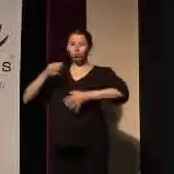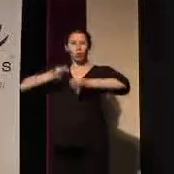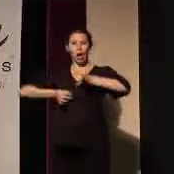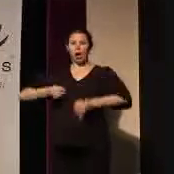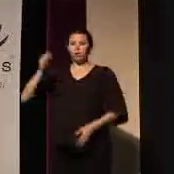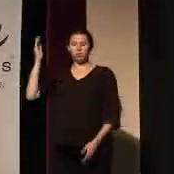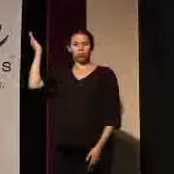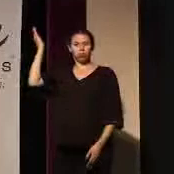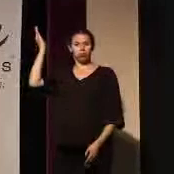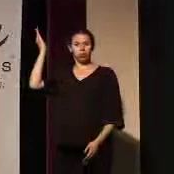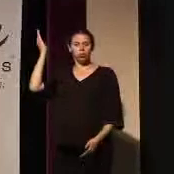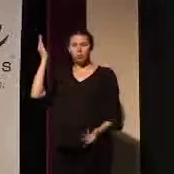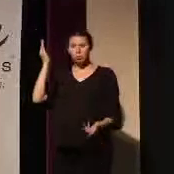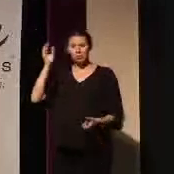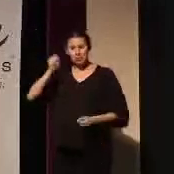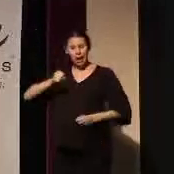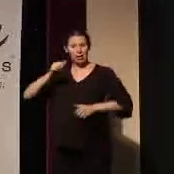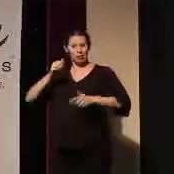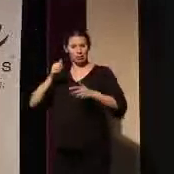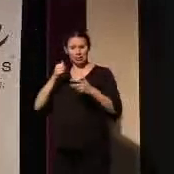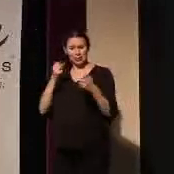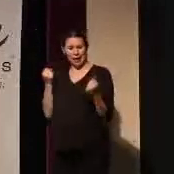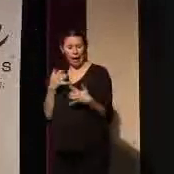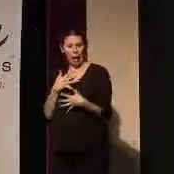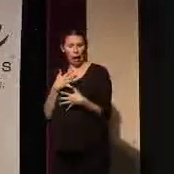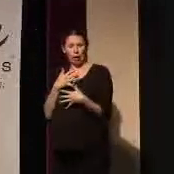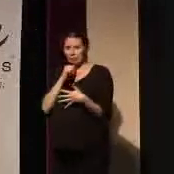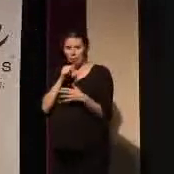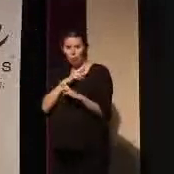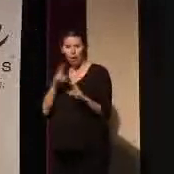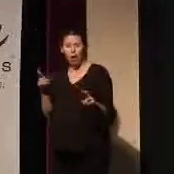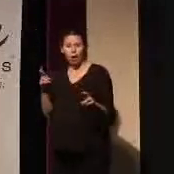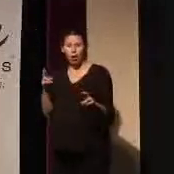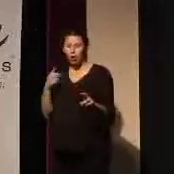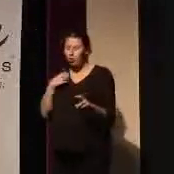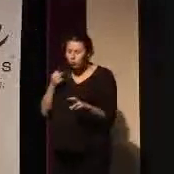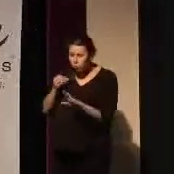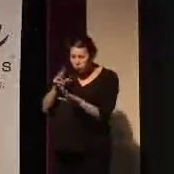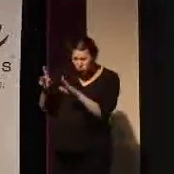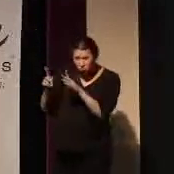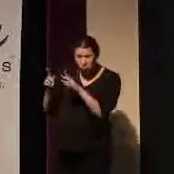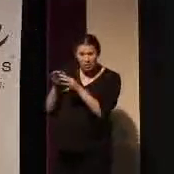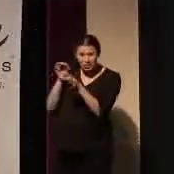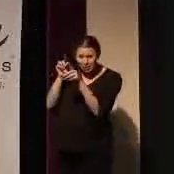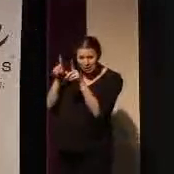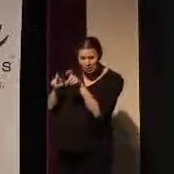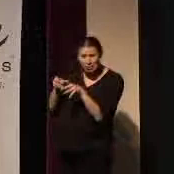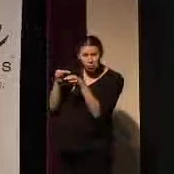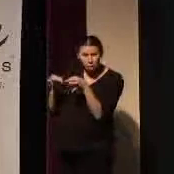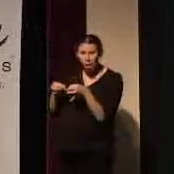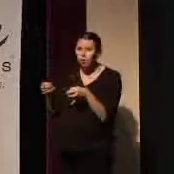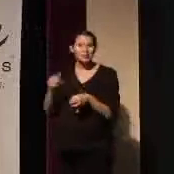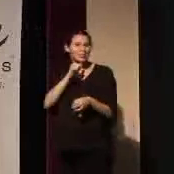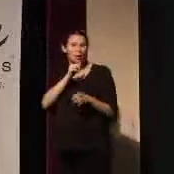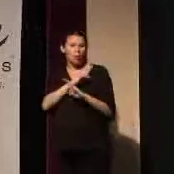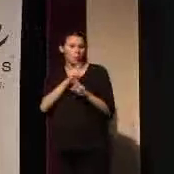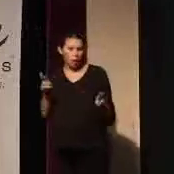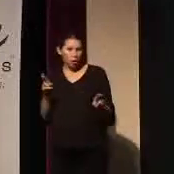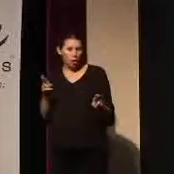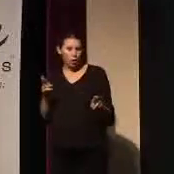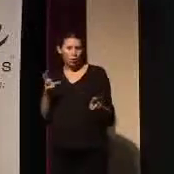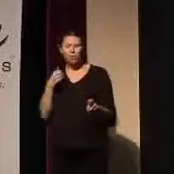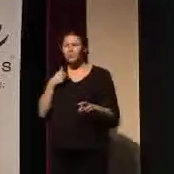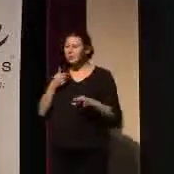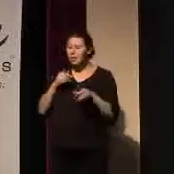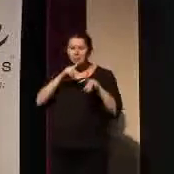you do prepare somebody like that. And she wasn't prepared. I talk about expert witnesses who were begging to take the stand to contradict the